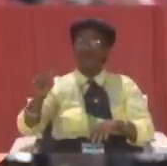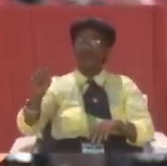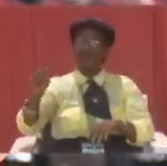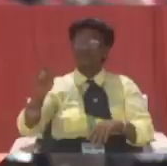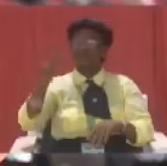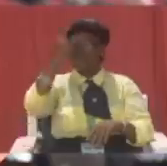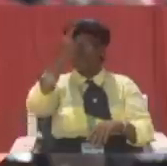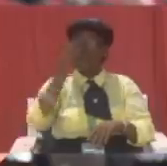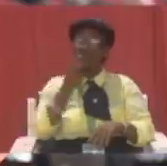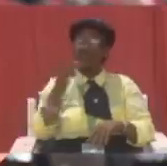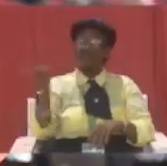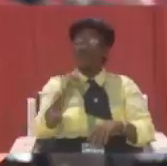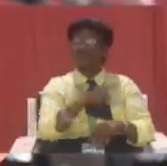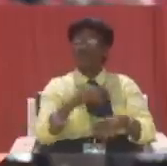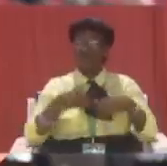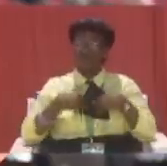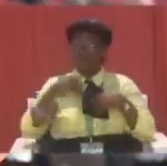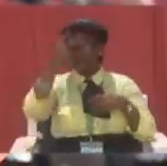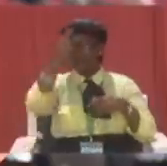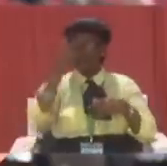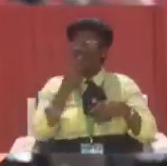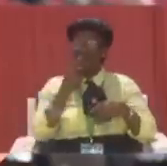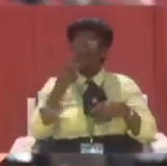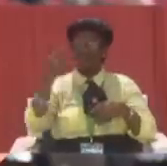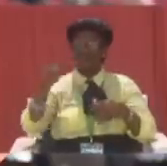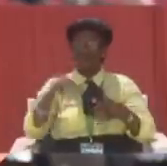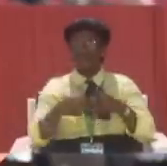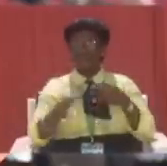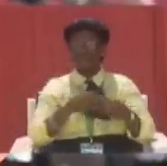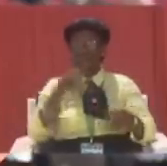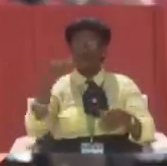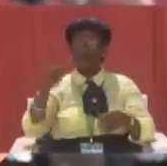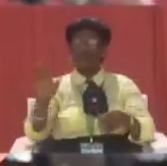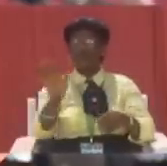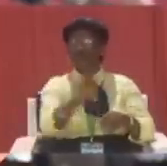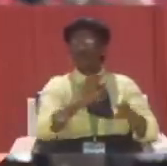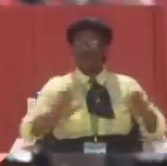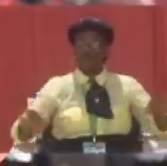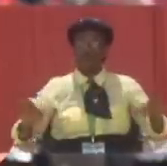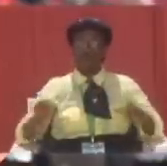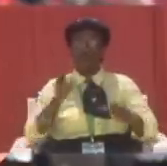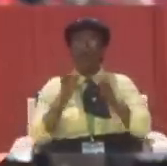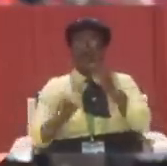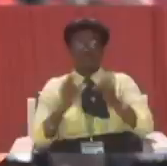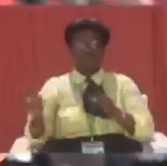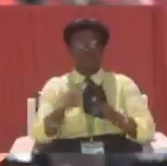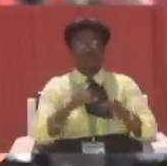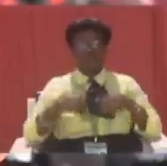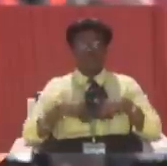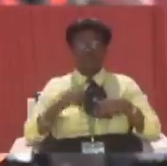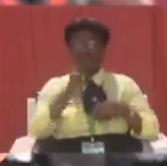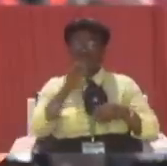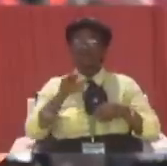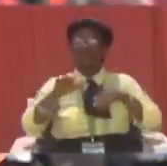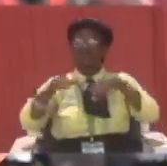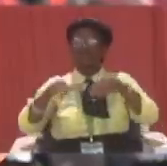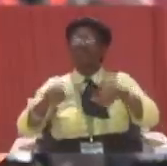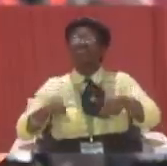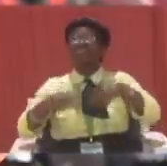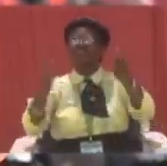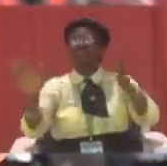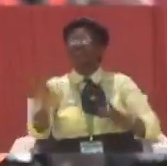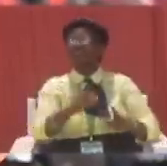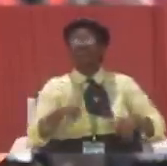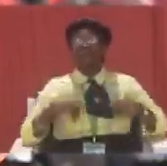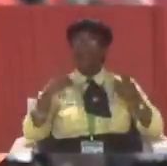Parents, for the sake of your children, if you have not given your life, come and do so. Children, if you are old enough to